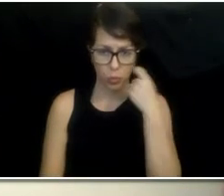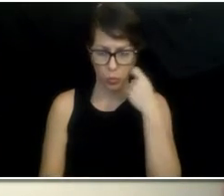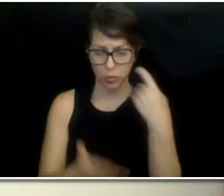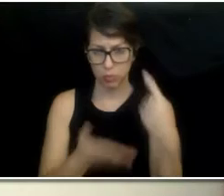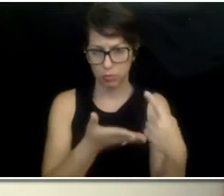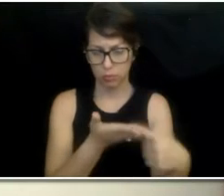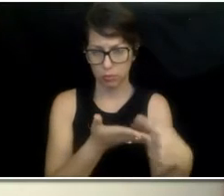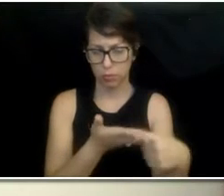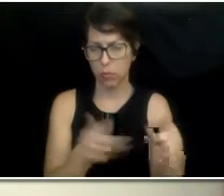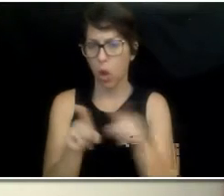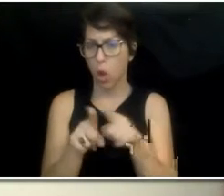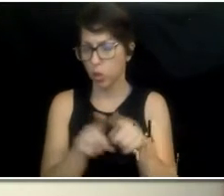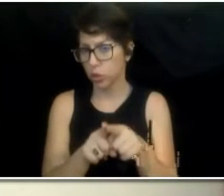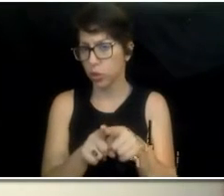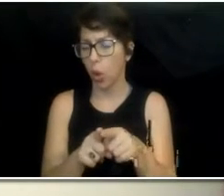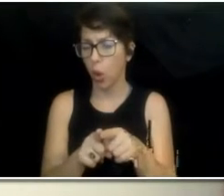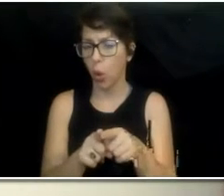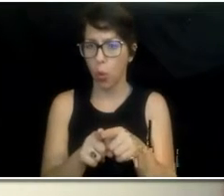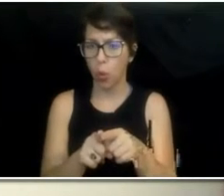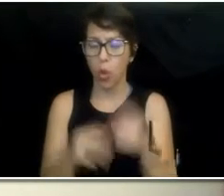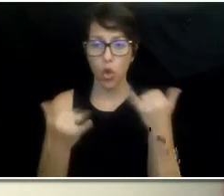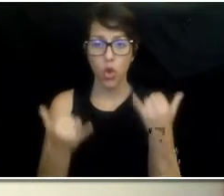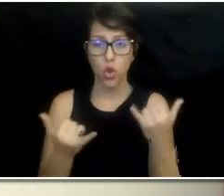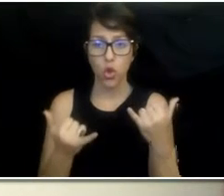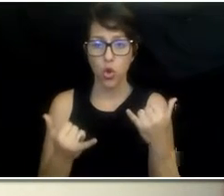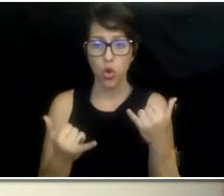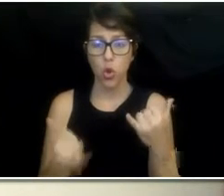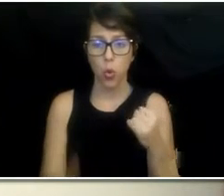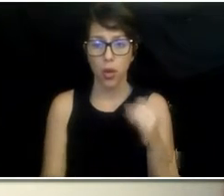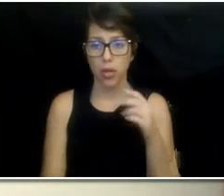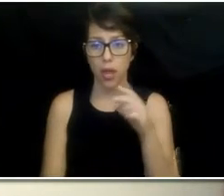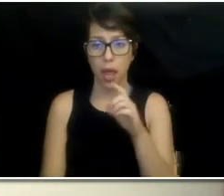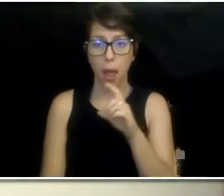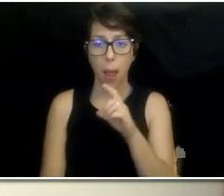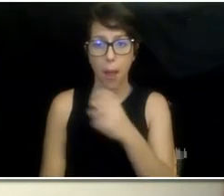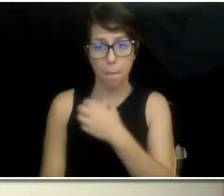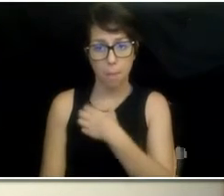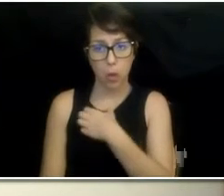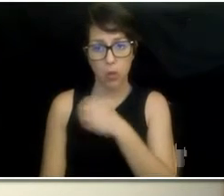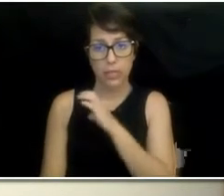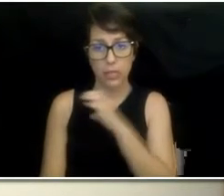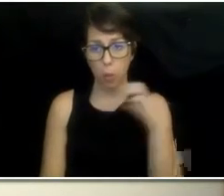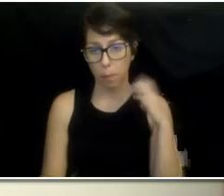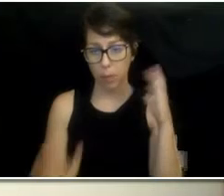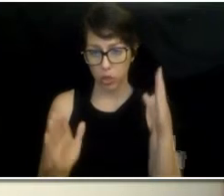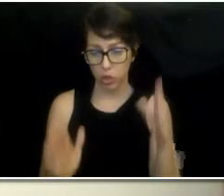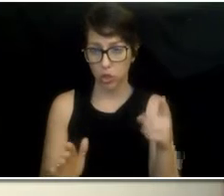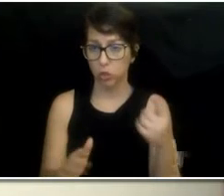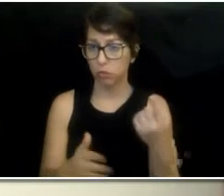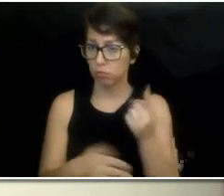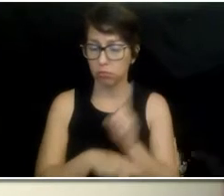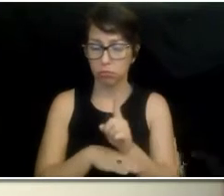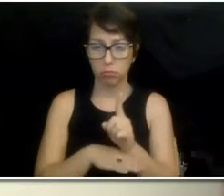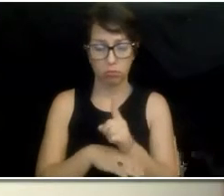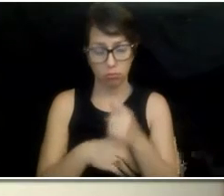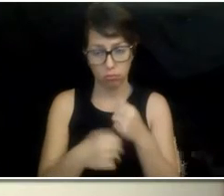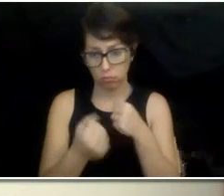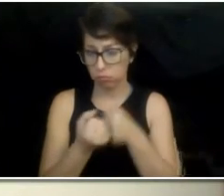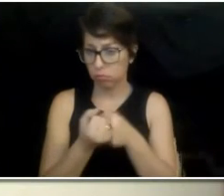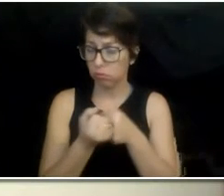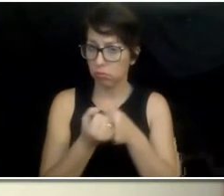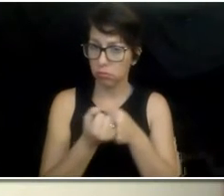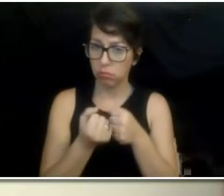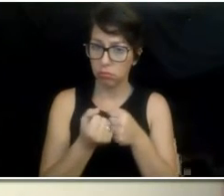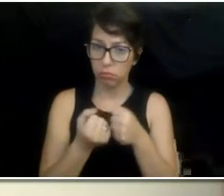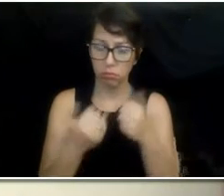so uh we are doing all of those things I mean I'm I'm sure there's an uh a large number of programs that I'm sure you're aware of that we're